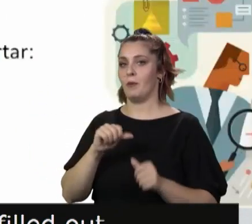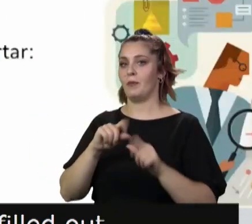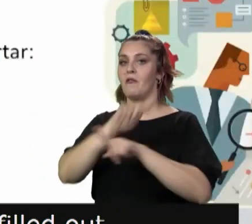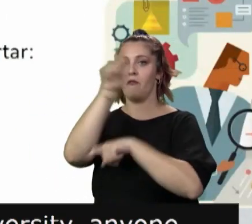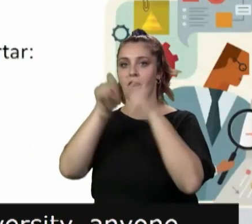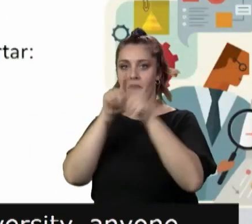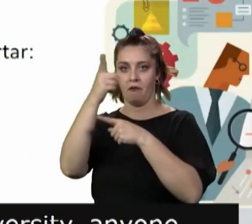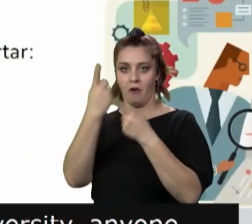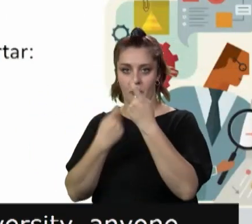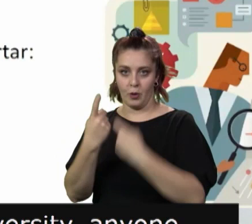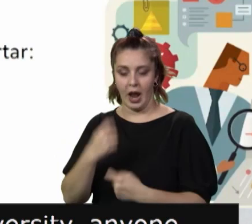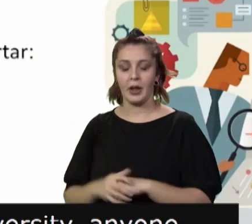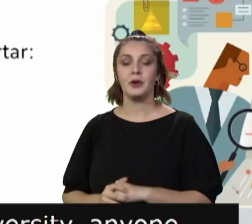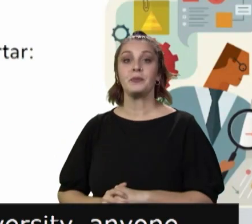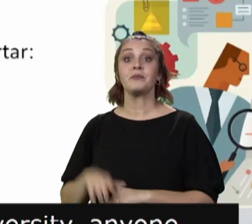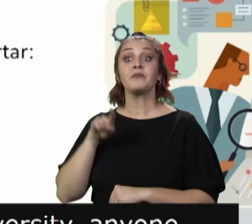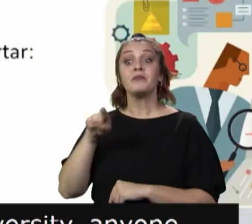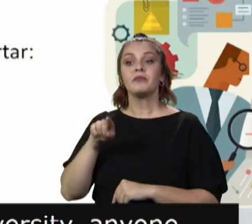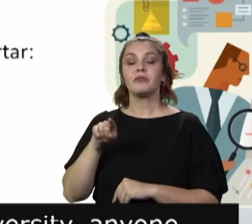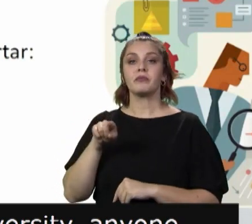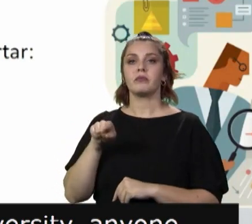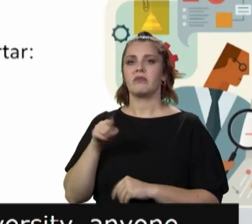their project be known in their mapping tool can